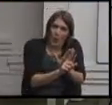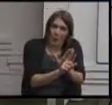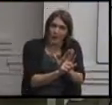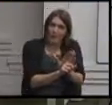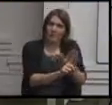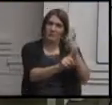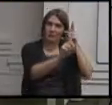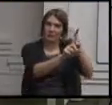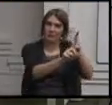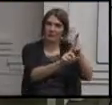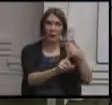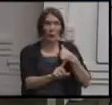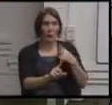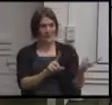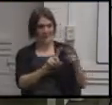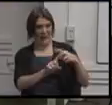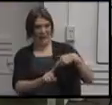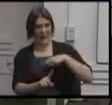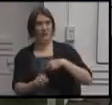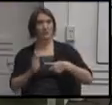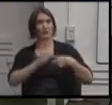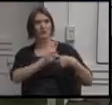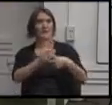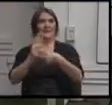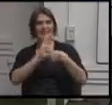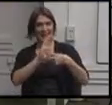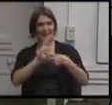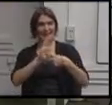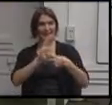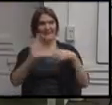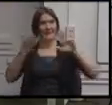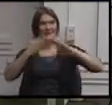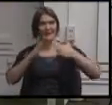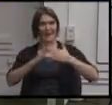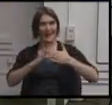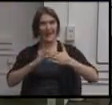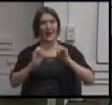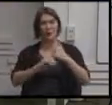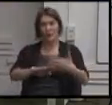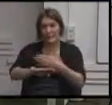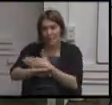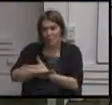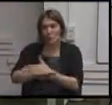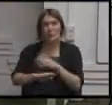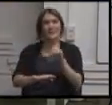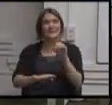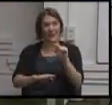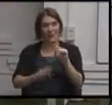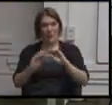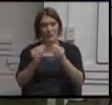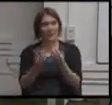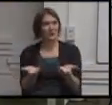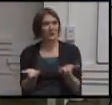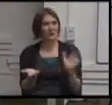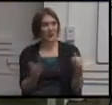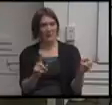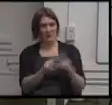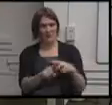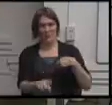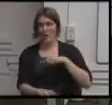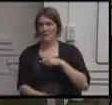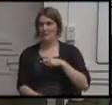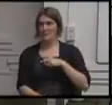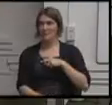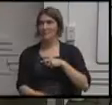designated organization to represent the municipality as a downtown organization. So we